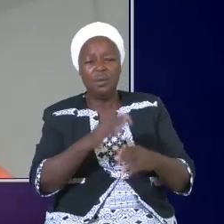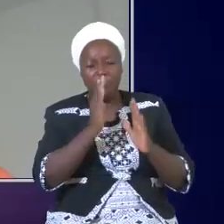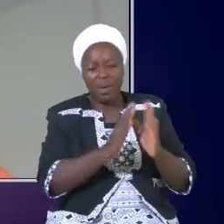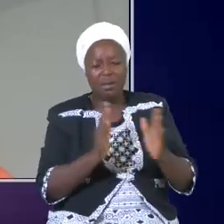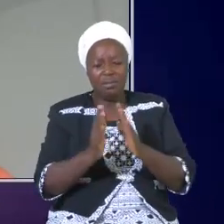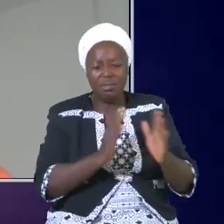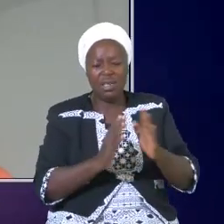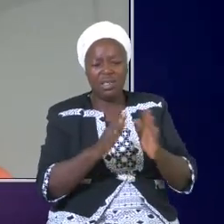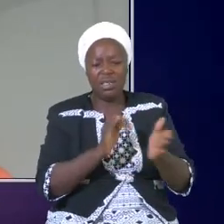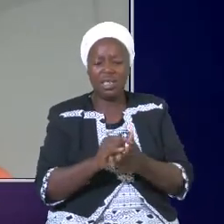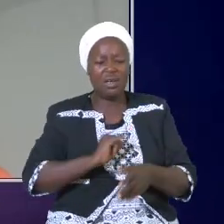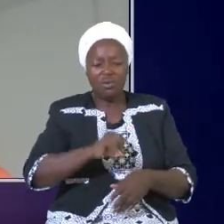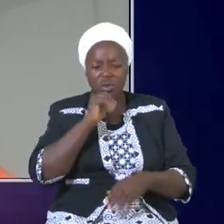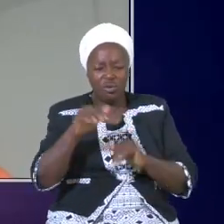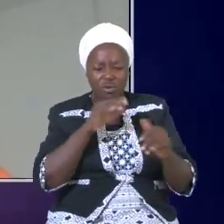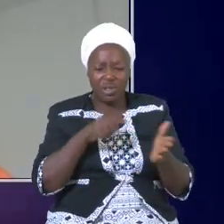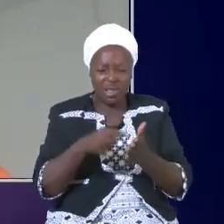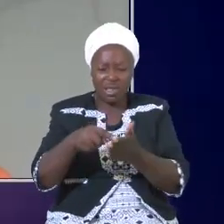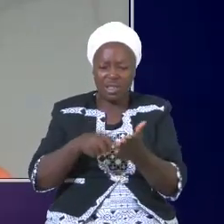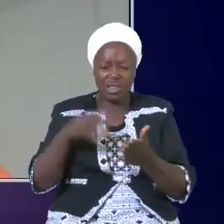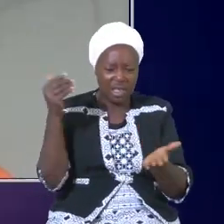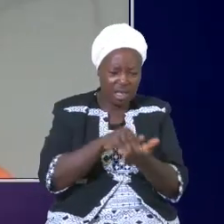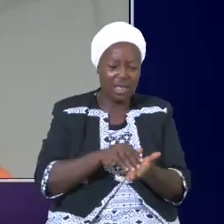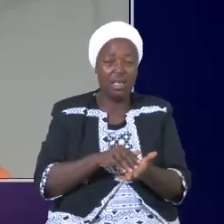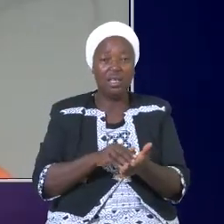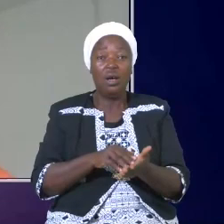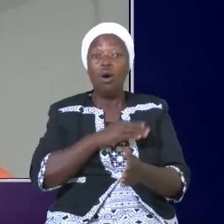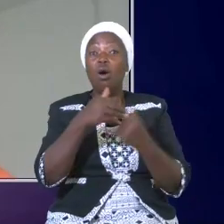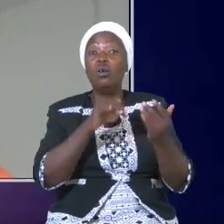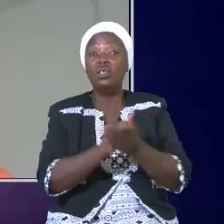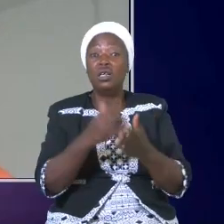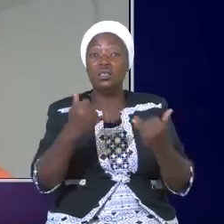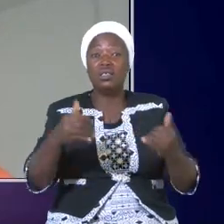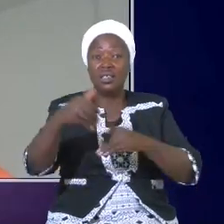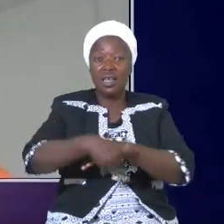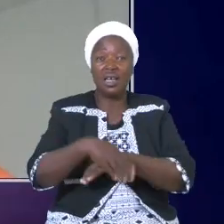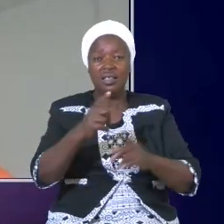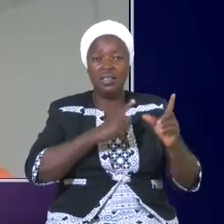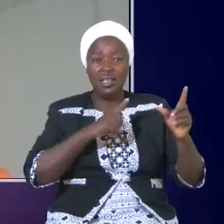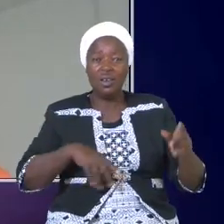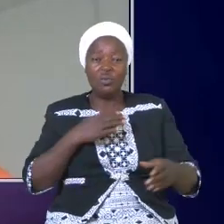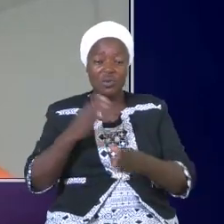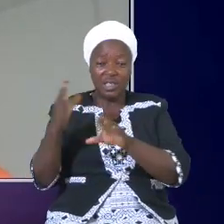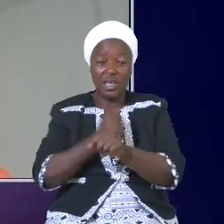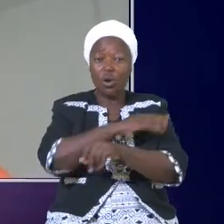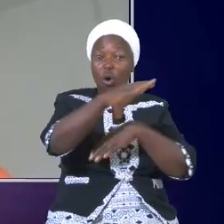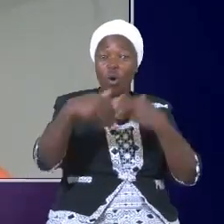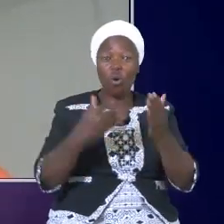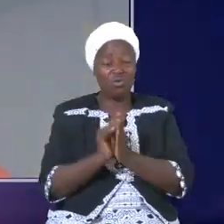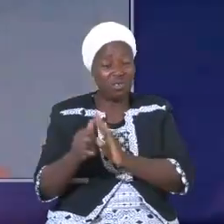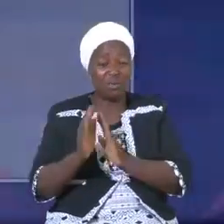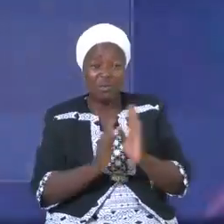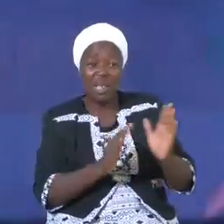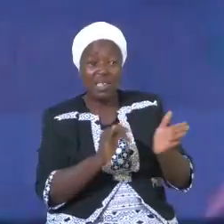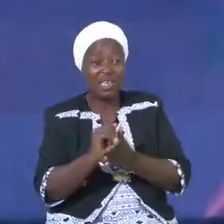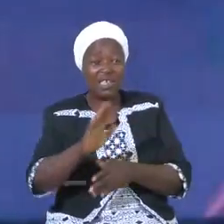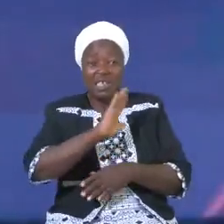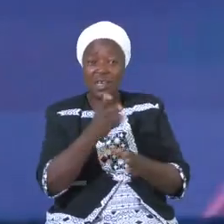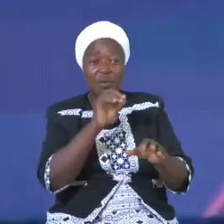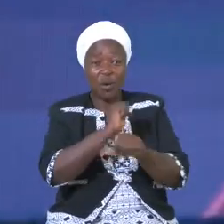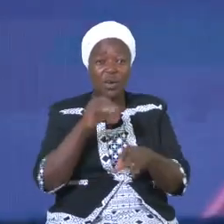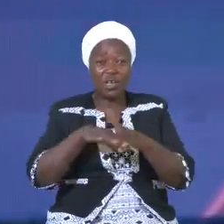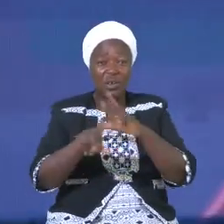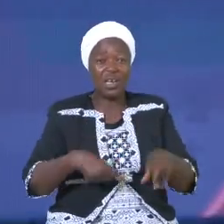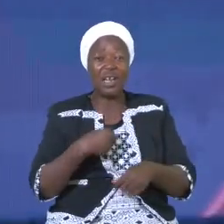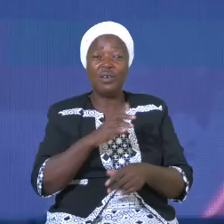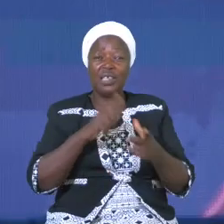do that all that tonight the lord will take the resolution and then he'll bring